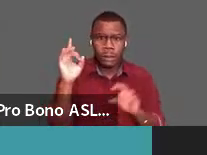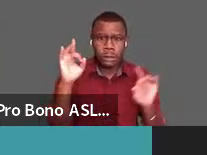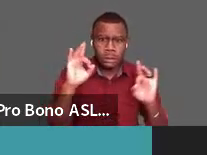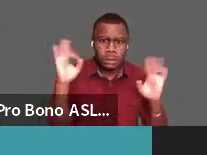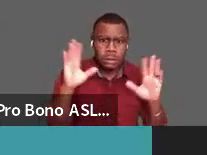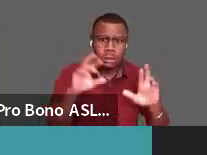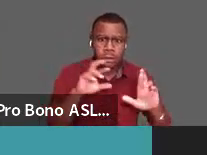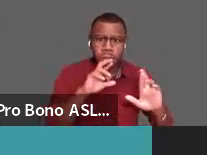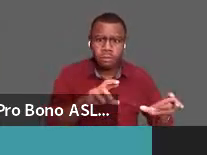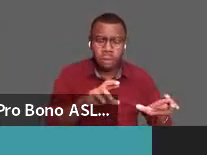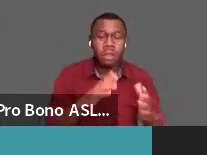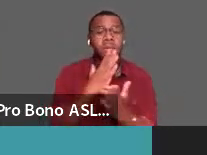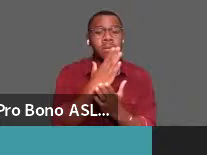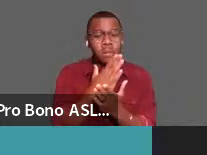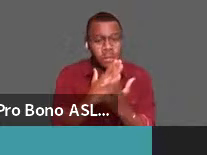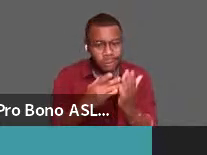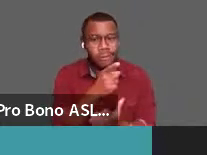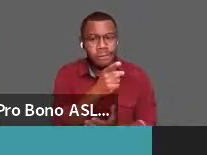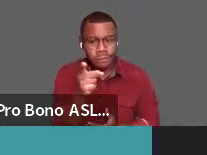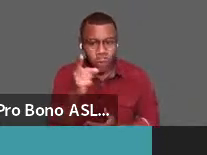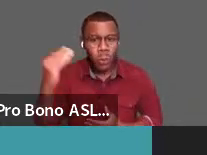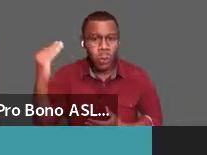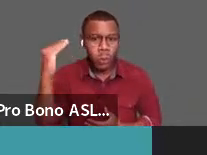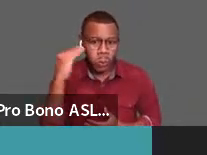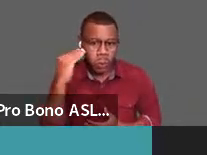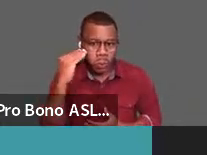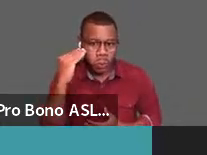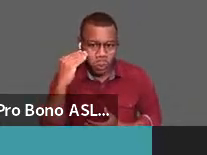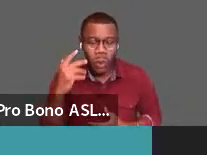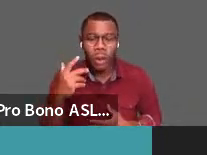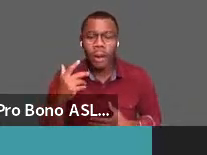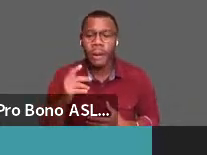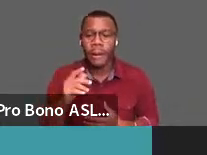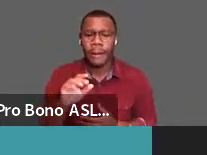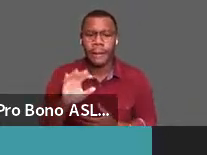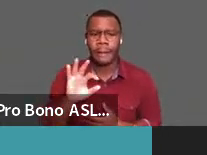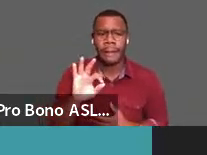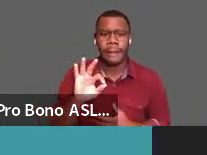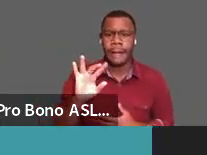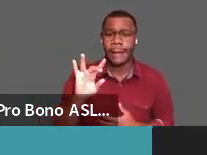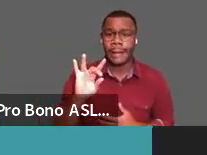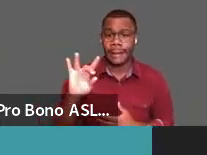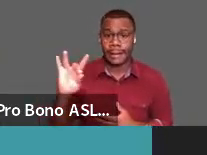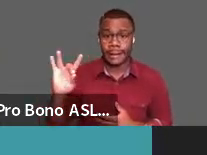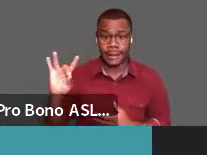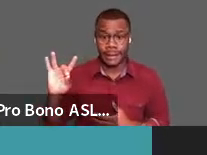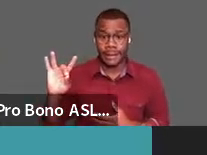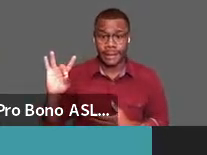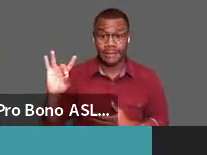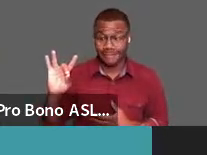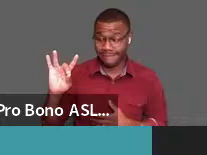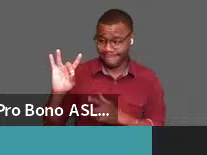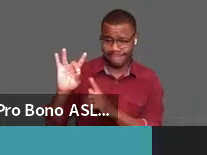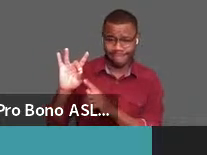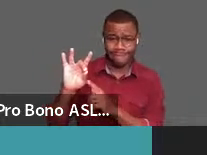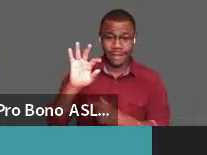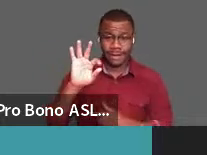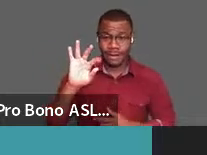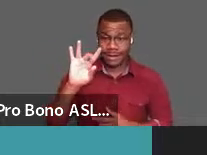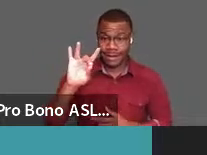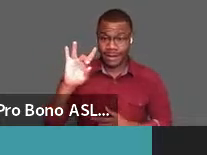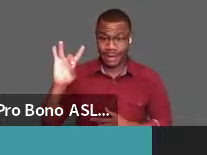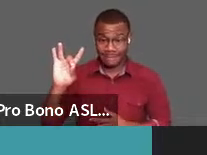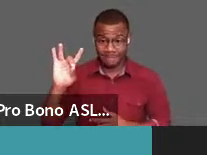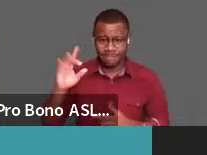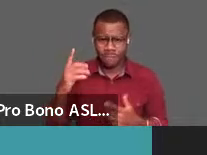you have come to our meetings to hear about 988, which is a phone number everyone can call if you know an individual in a mental